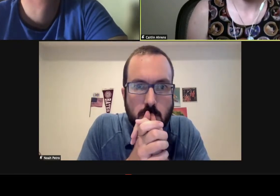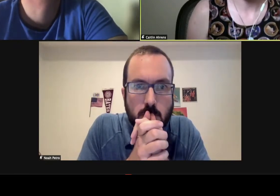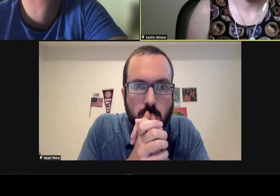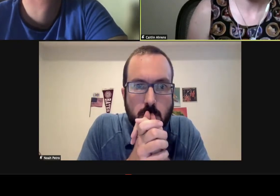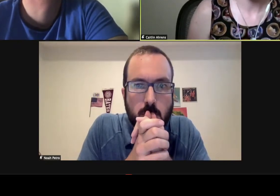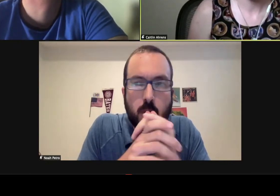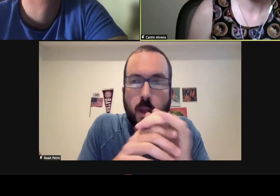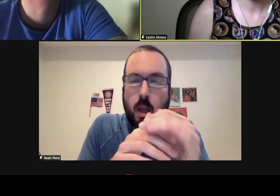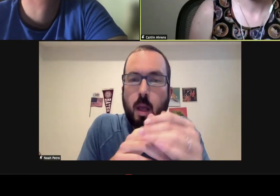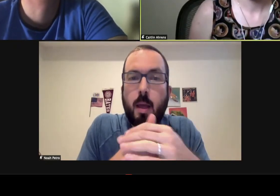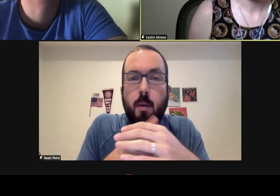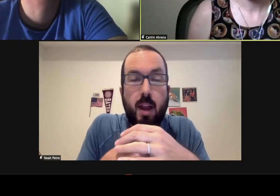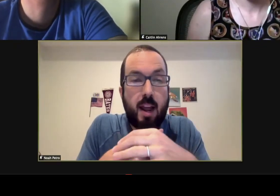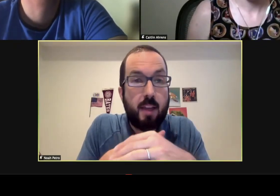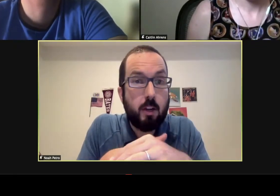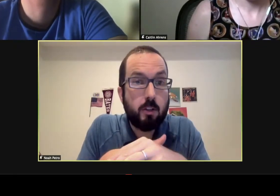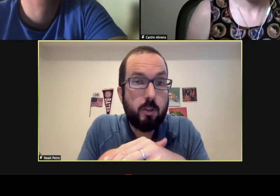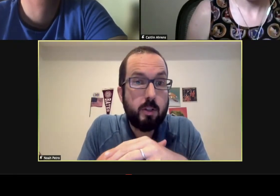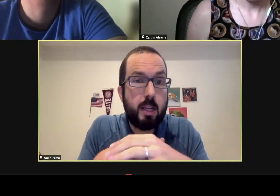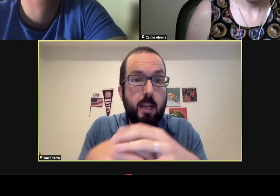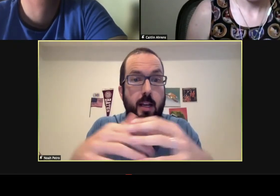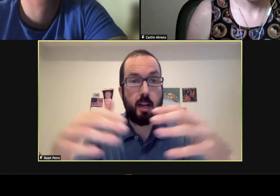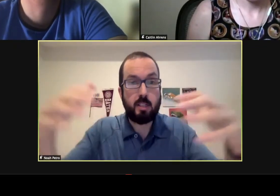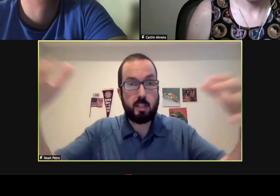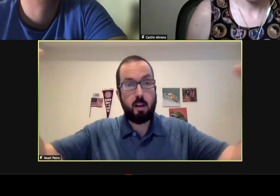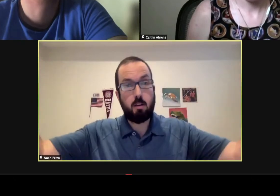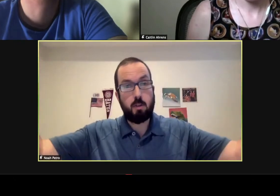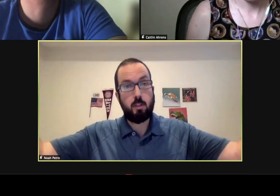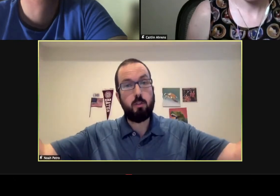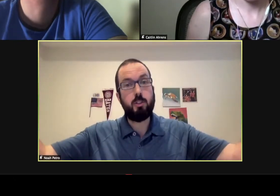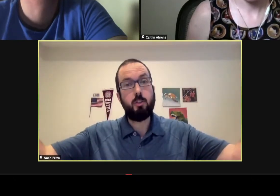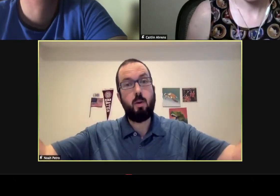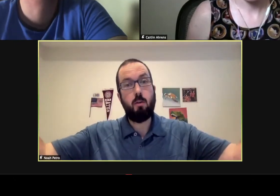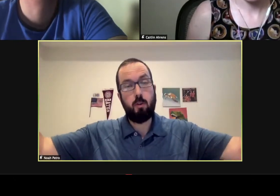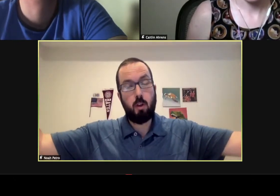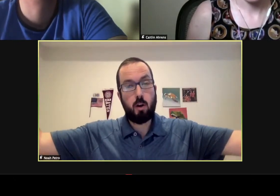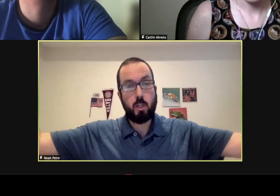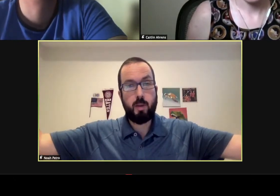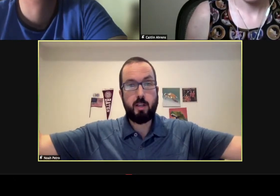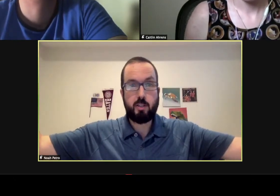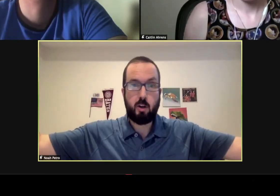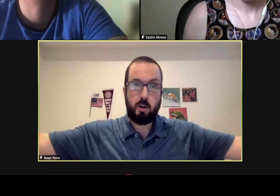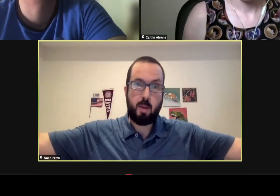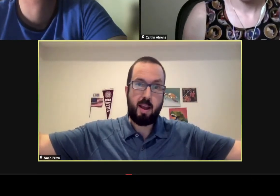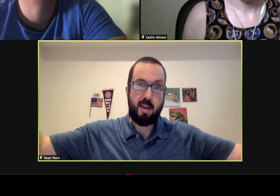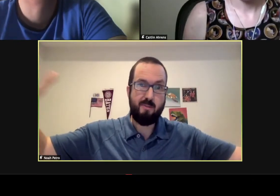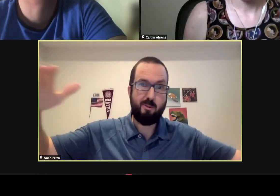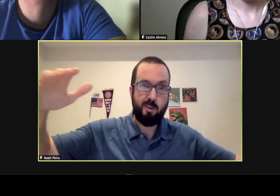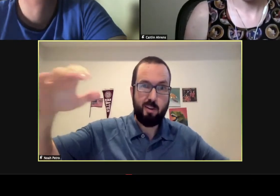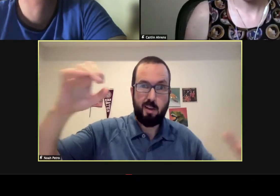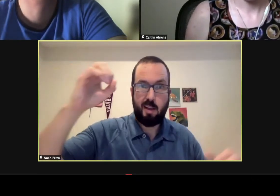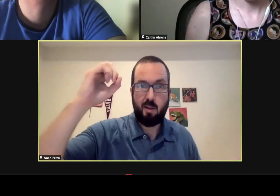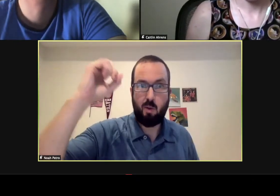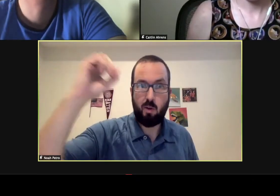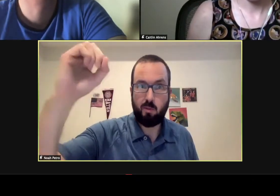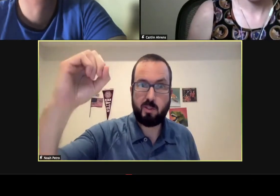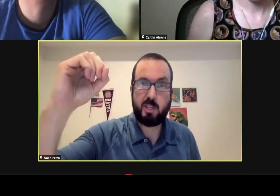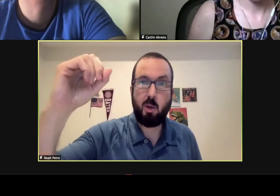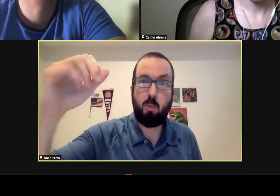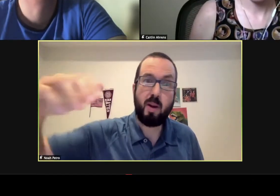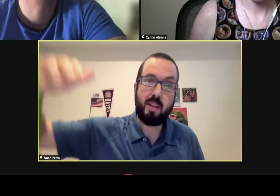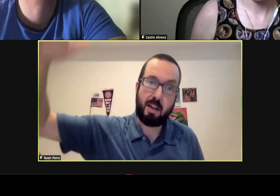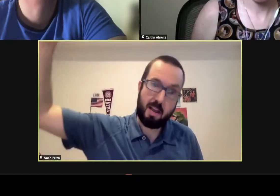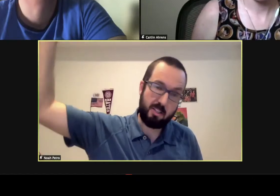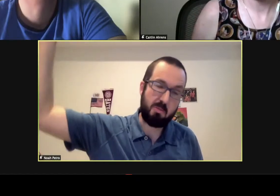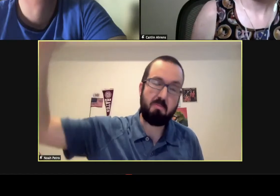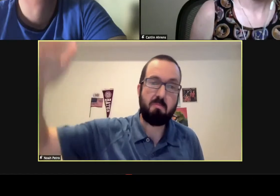resolution thermal data there. I think also there's a scale resolution as well. For a large PSR, you may have a